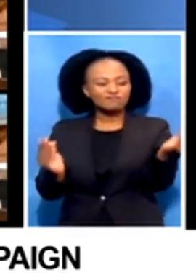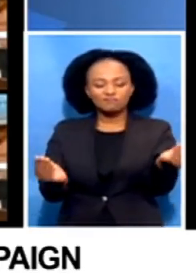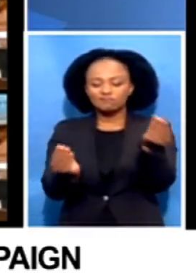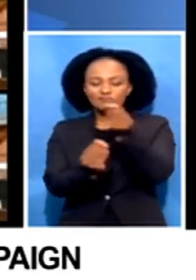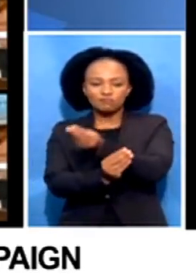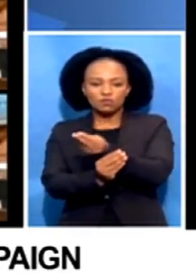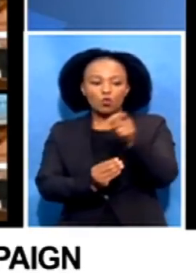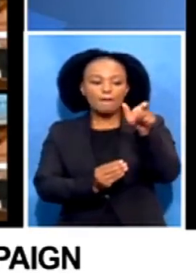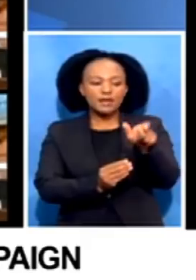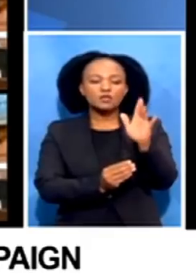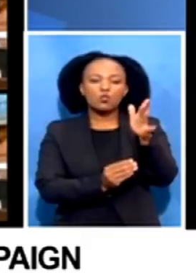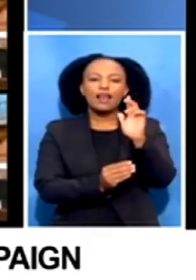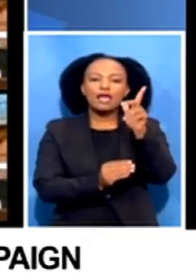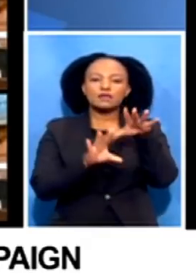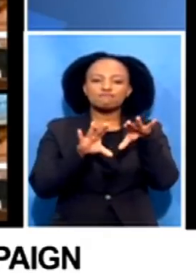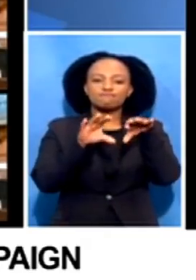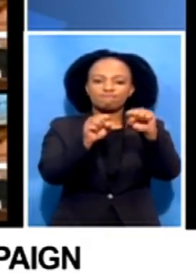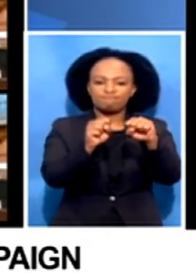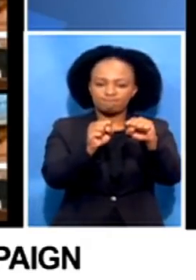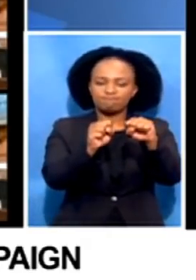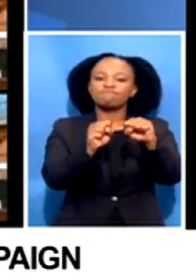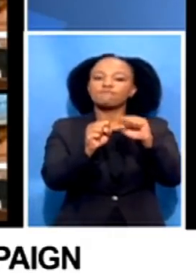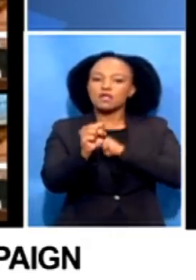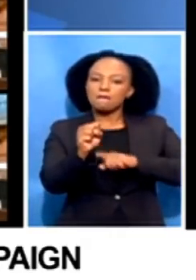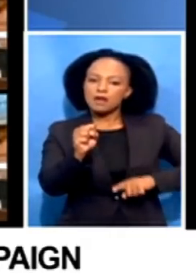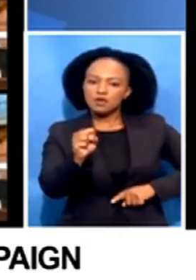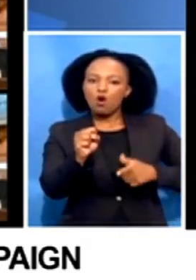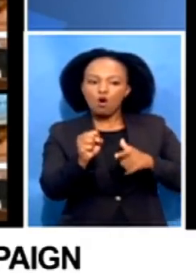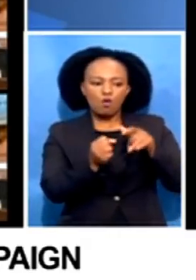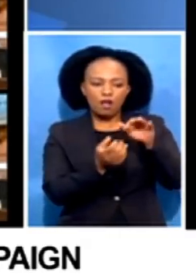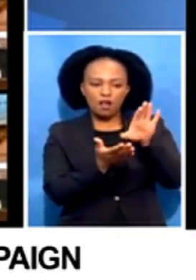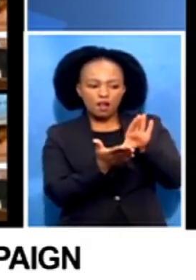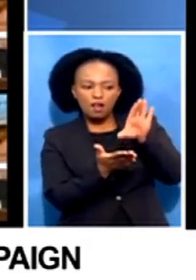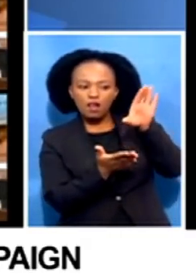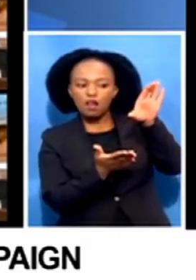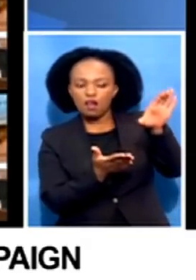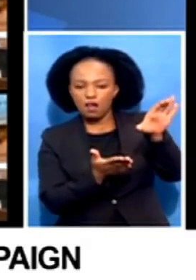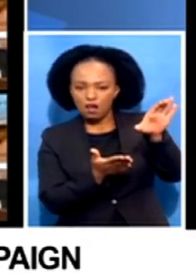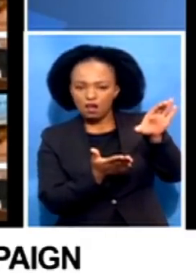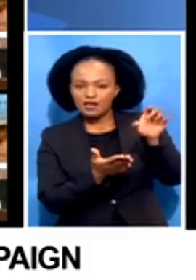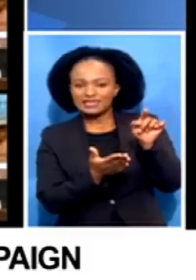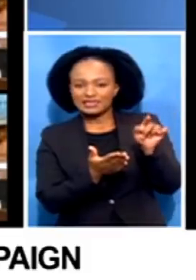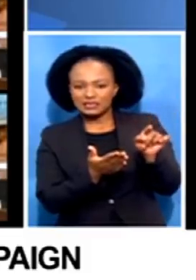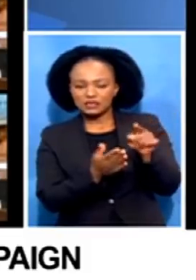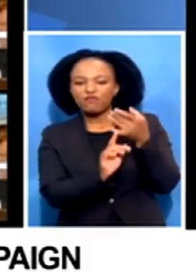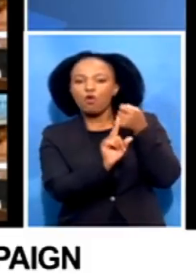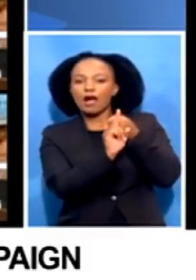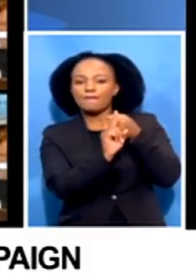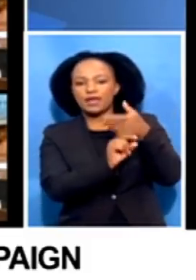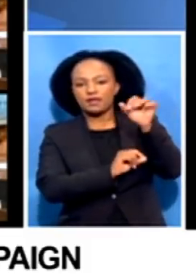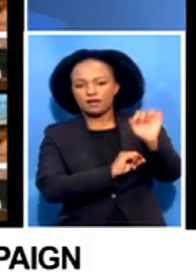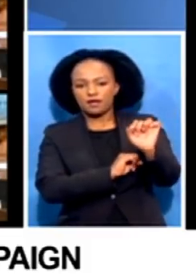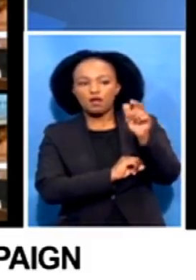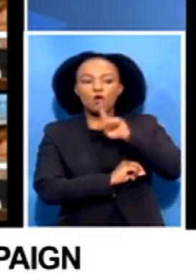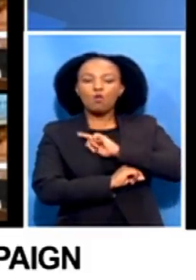to donate significantly to their function, to their campaign, because private money is used,